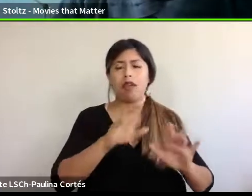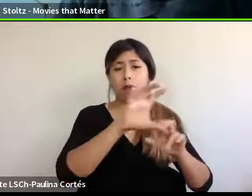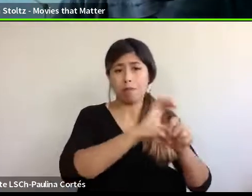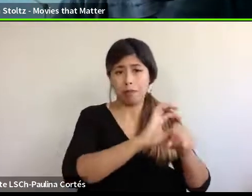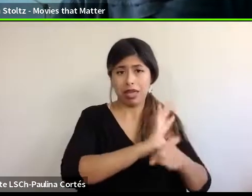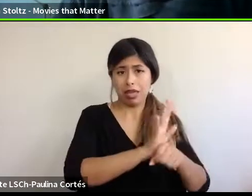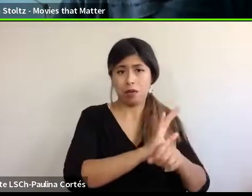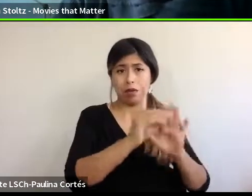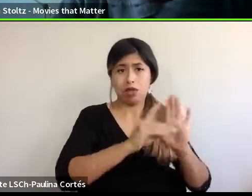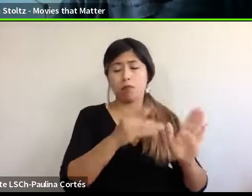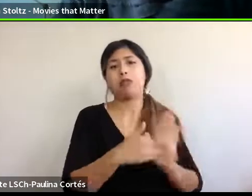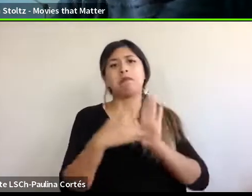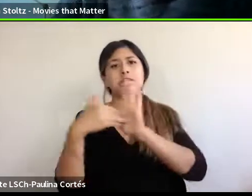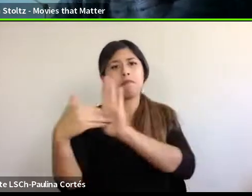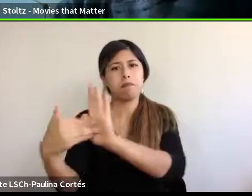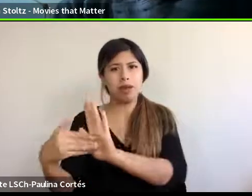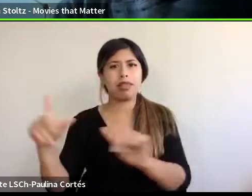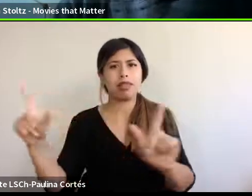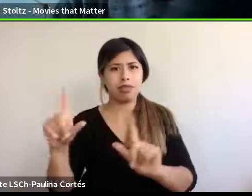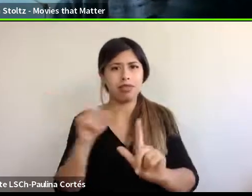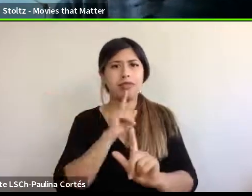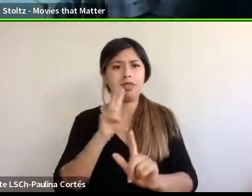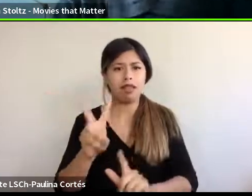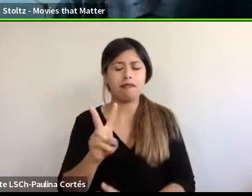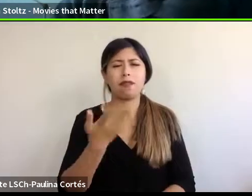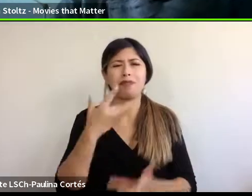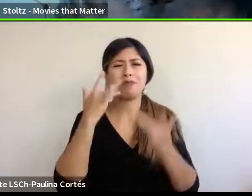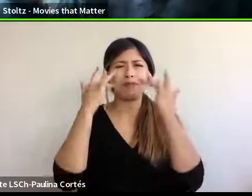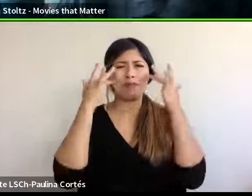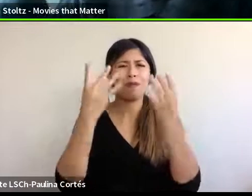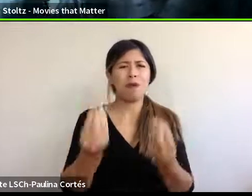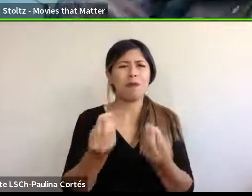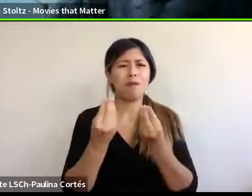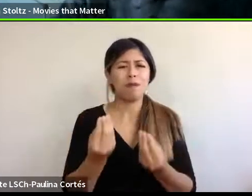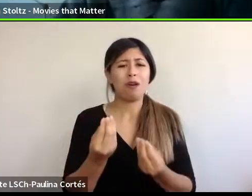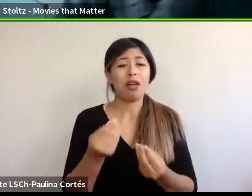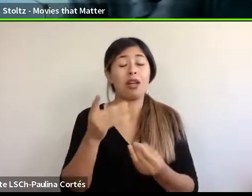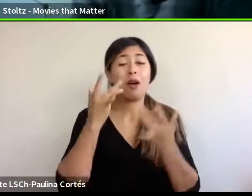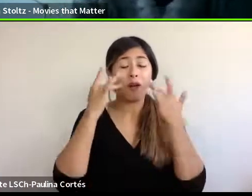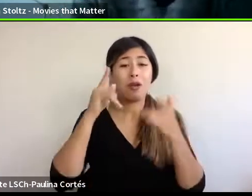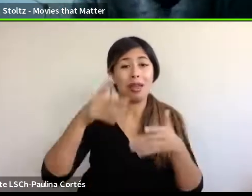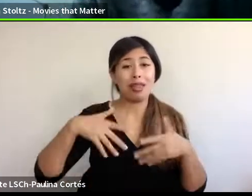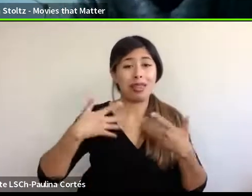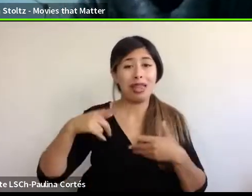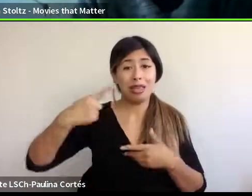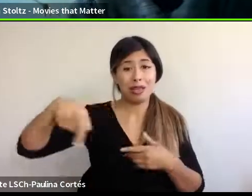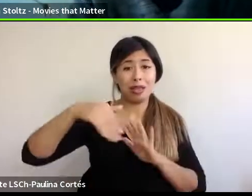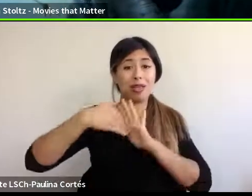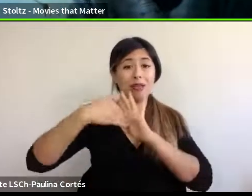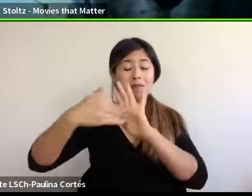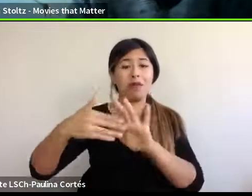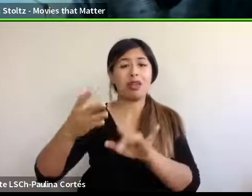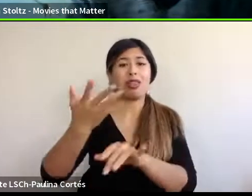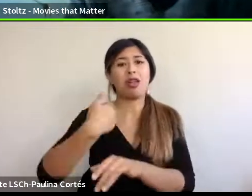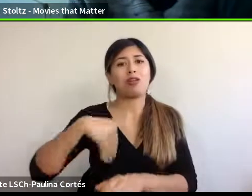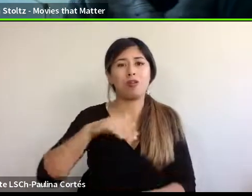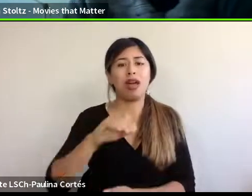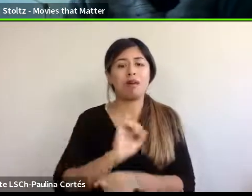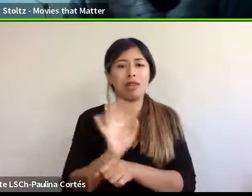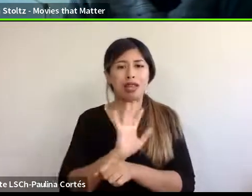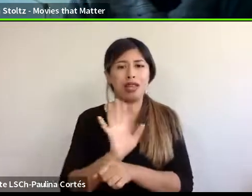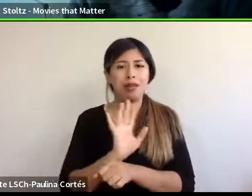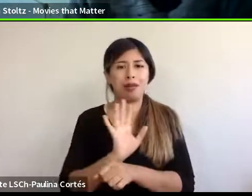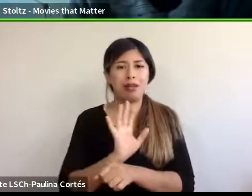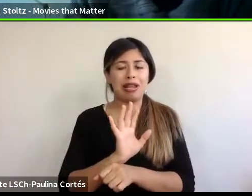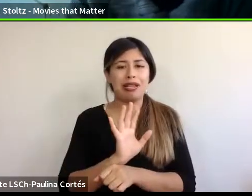And we're very happy and very pleased that they screen our films on Dutch television. Mm. But I'm